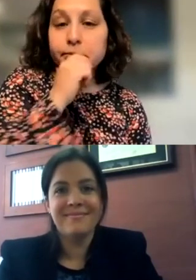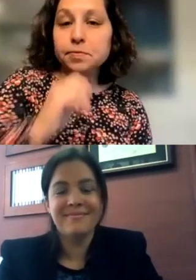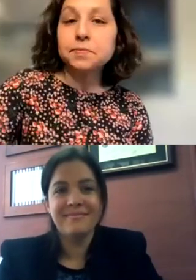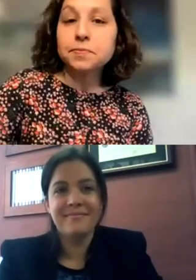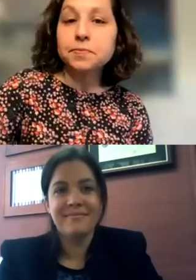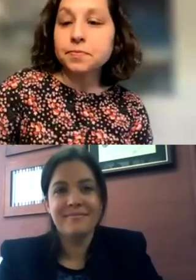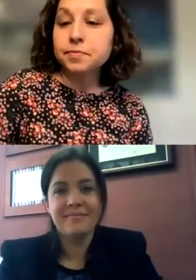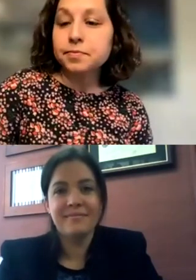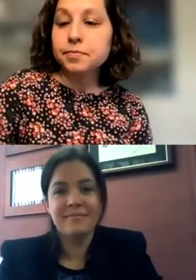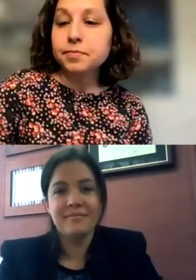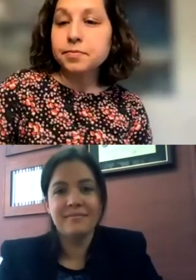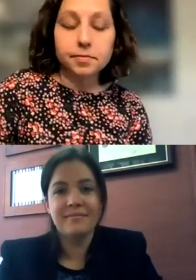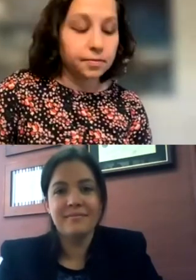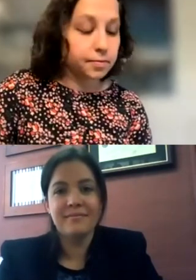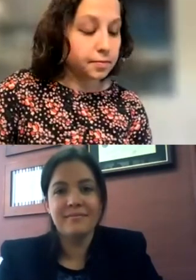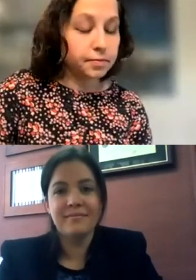Certainly we, I